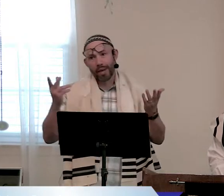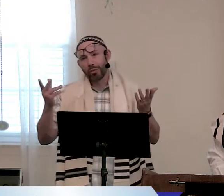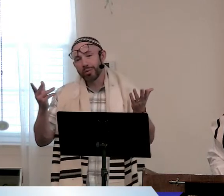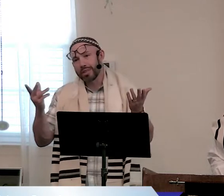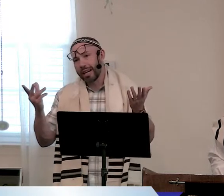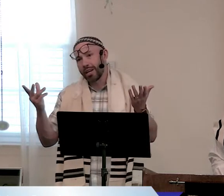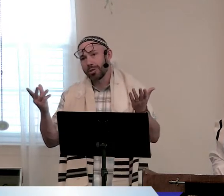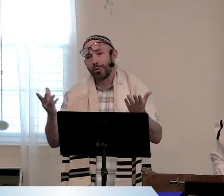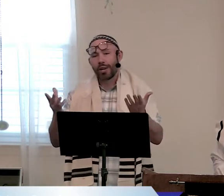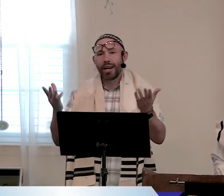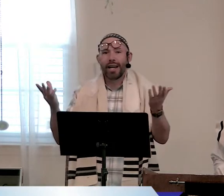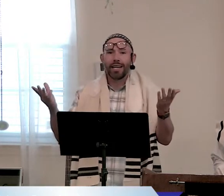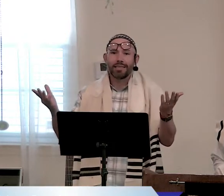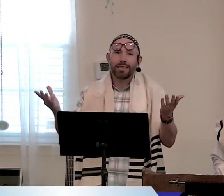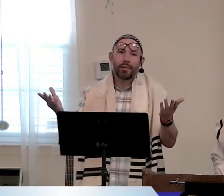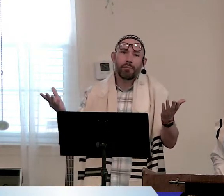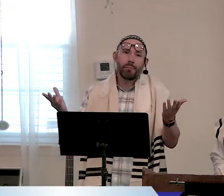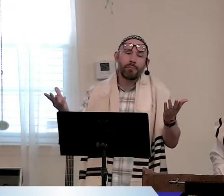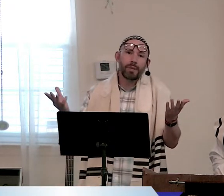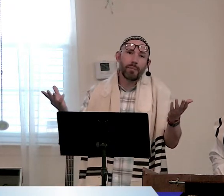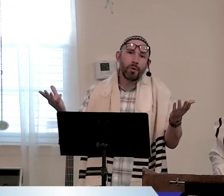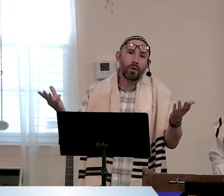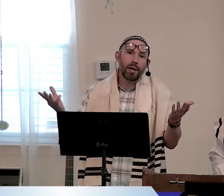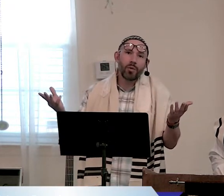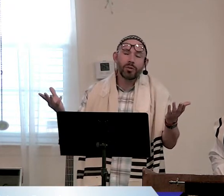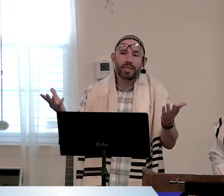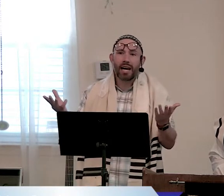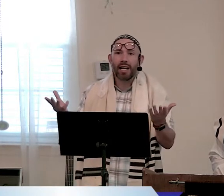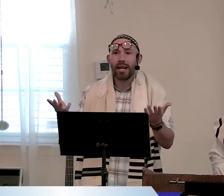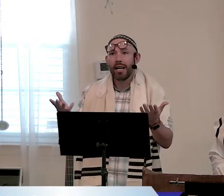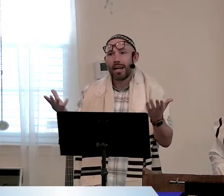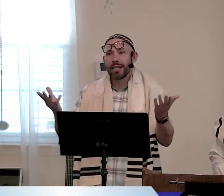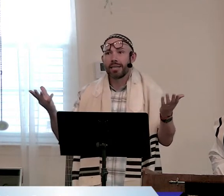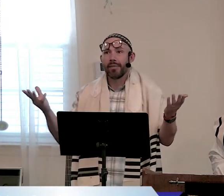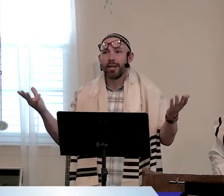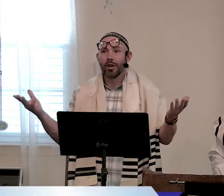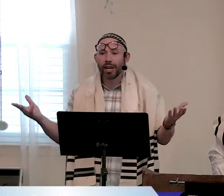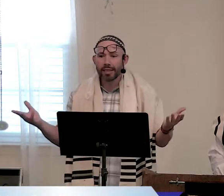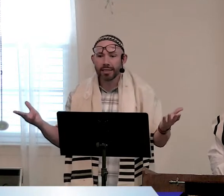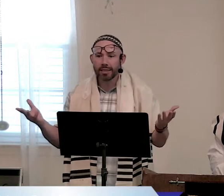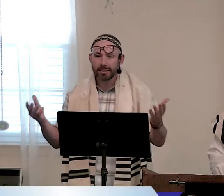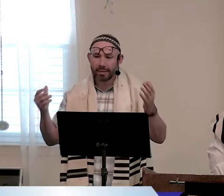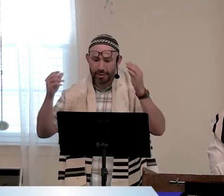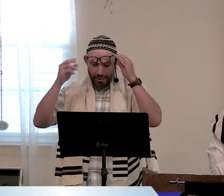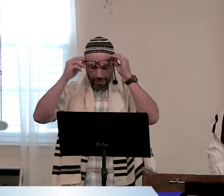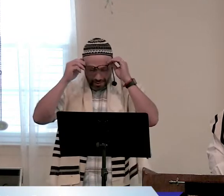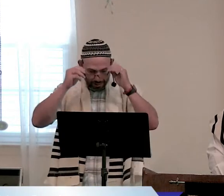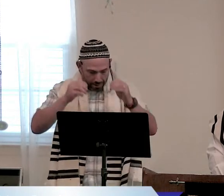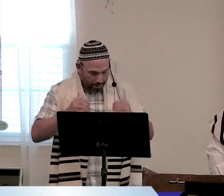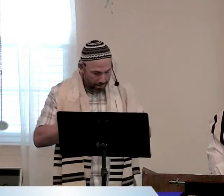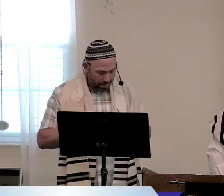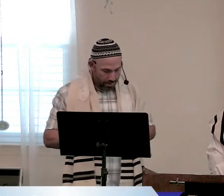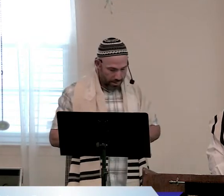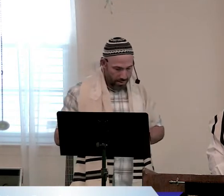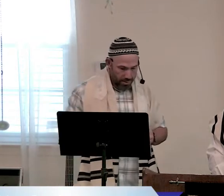No me gustan los funerales y tampoco me gustan las rebeliones. So,